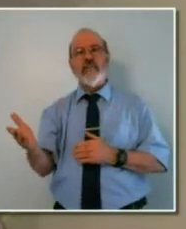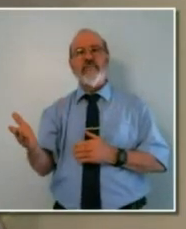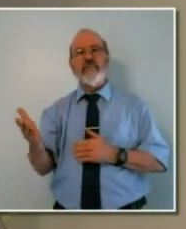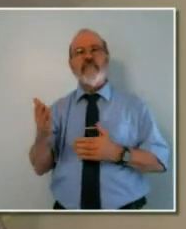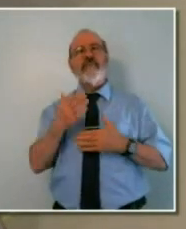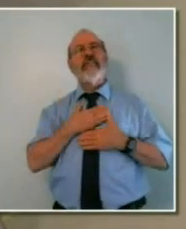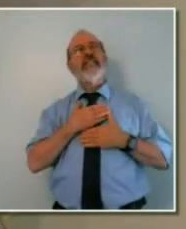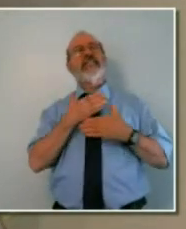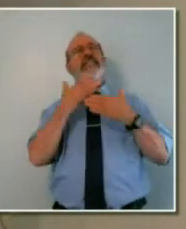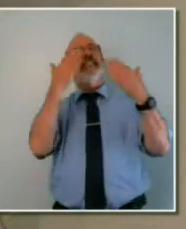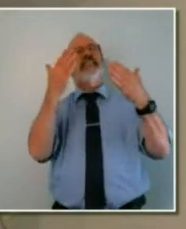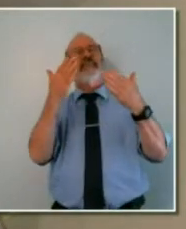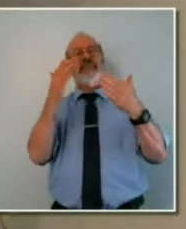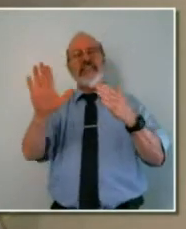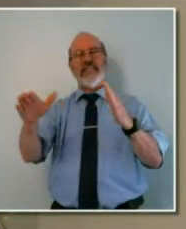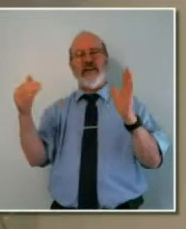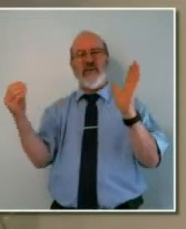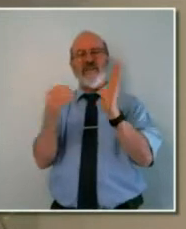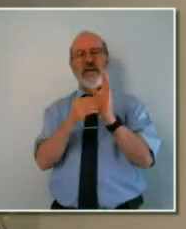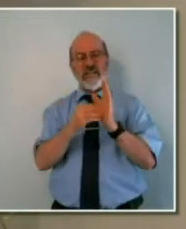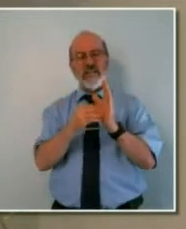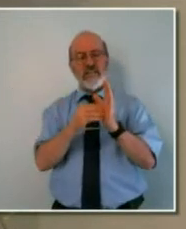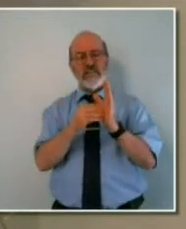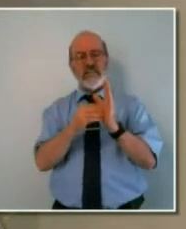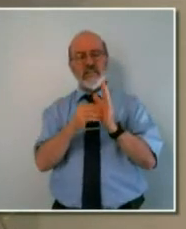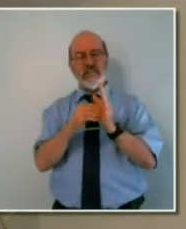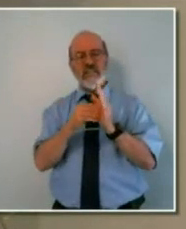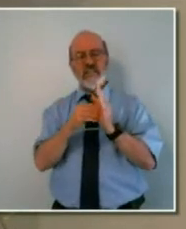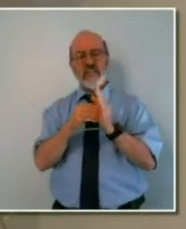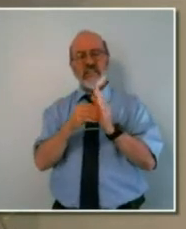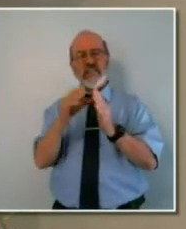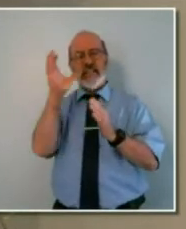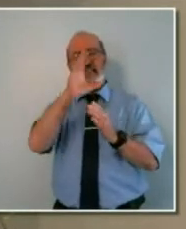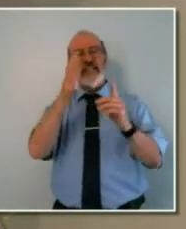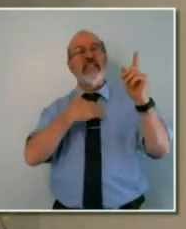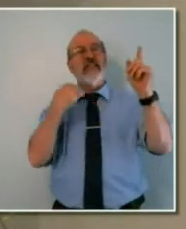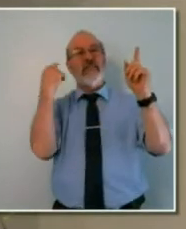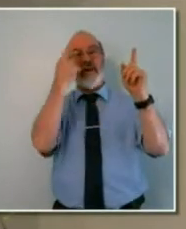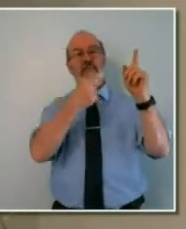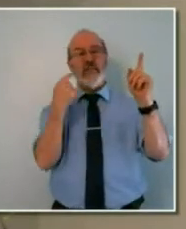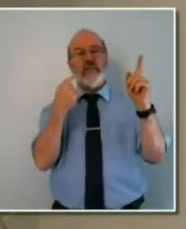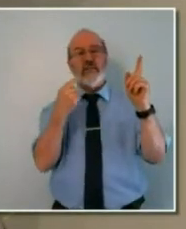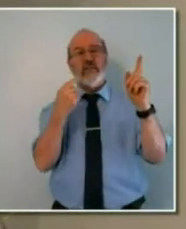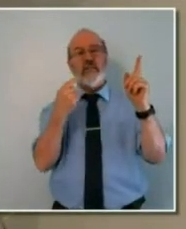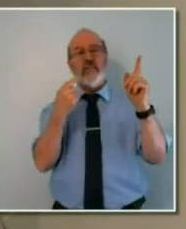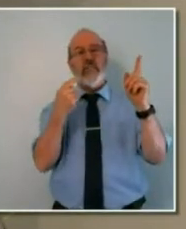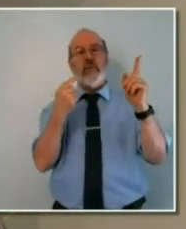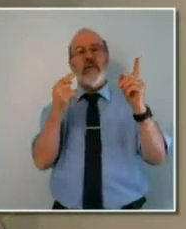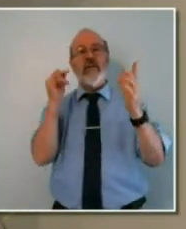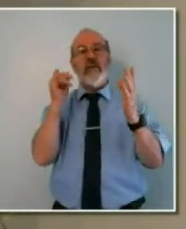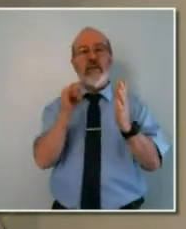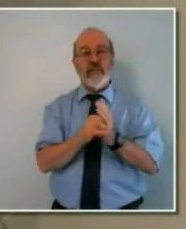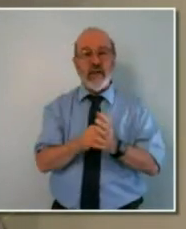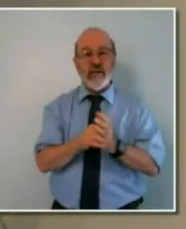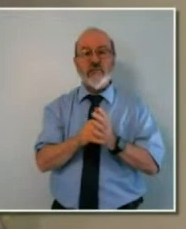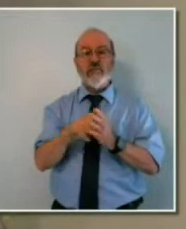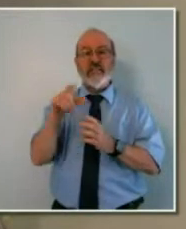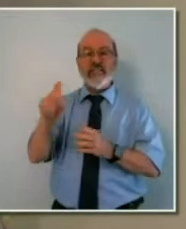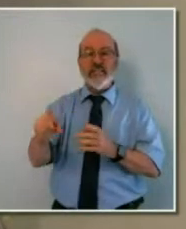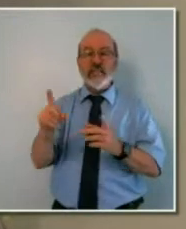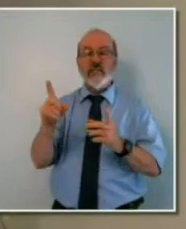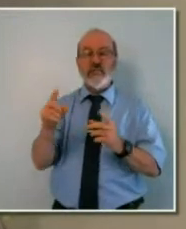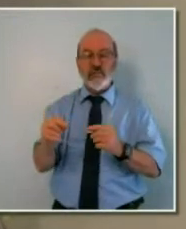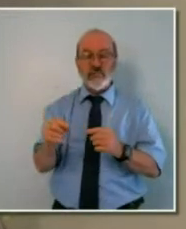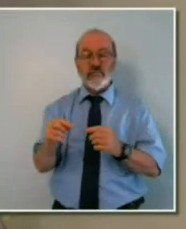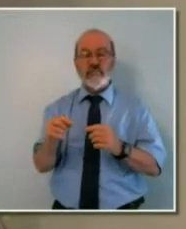acknowledge their offense and seek my face. That's what they're going to have to do. In other